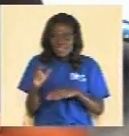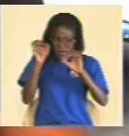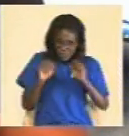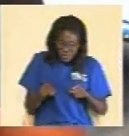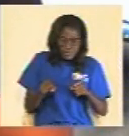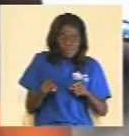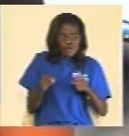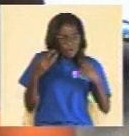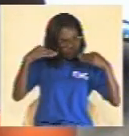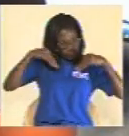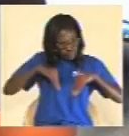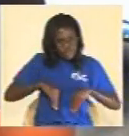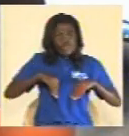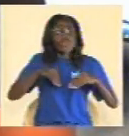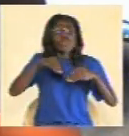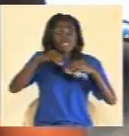can get leprosy.